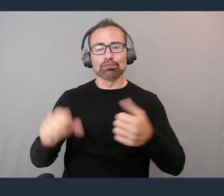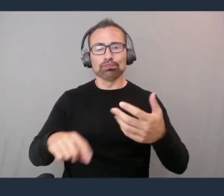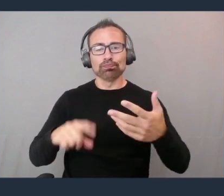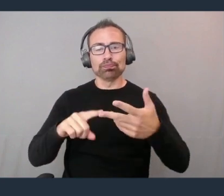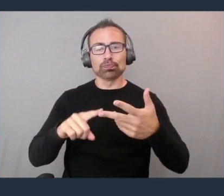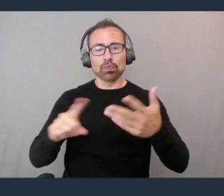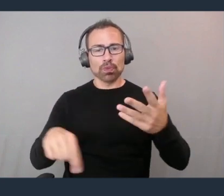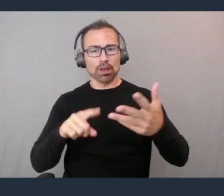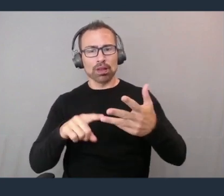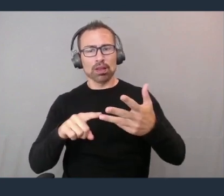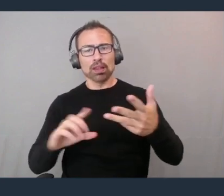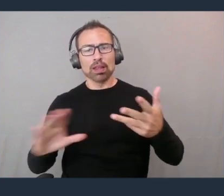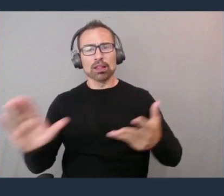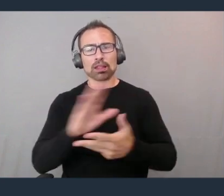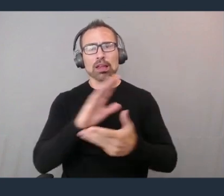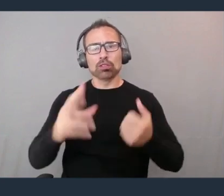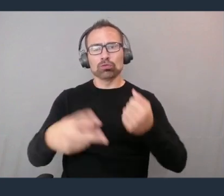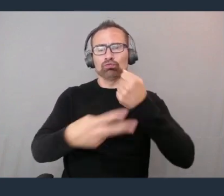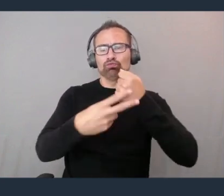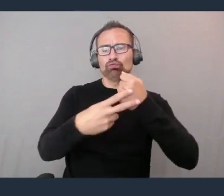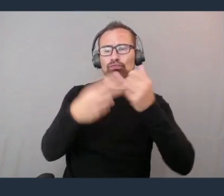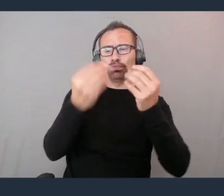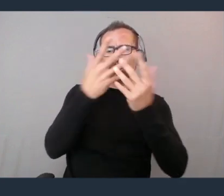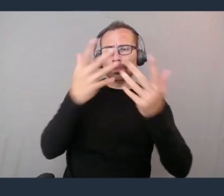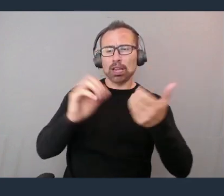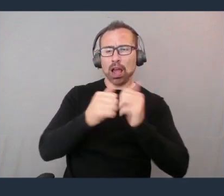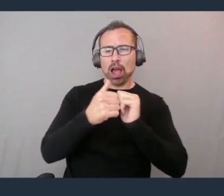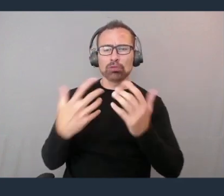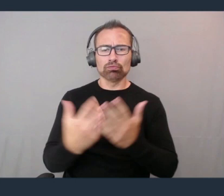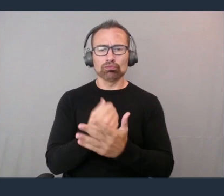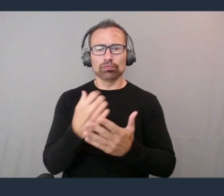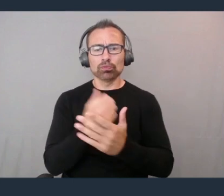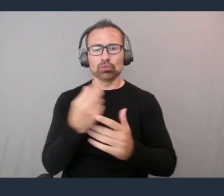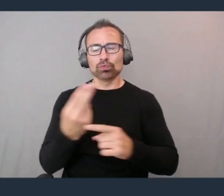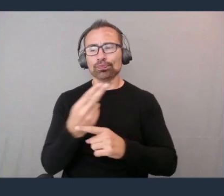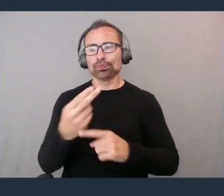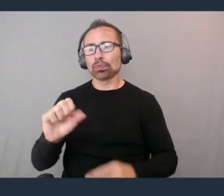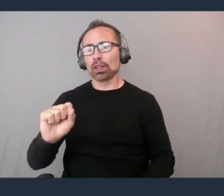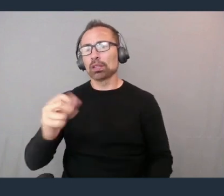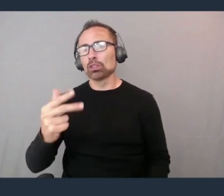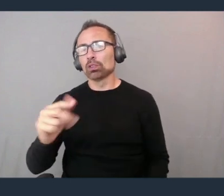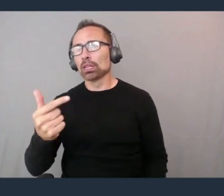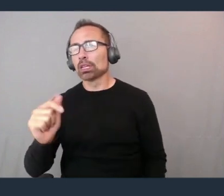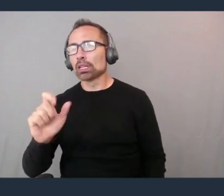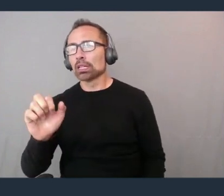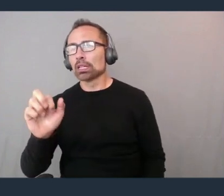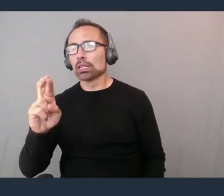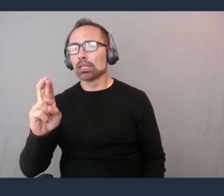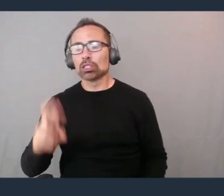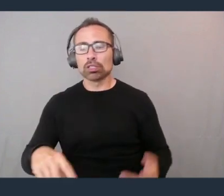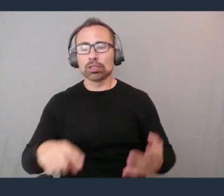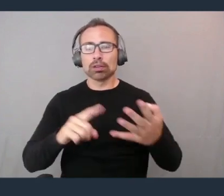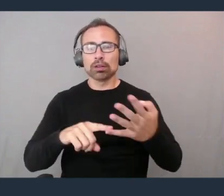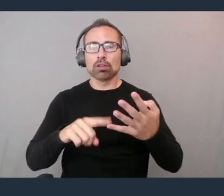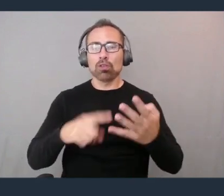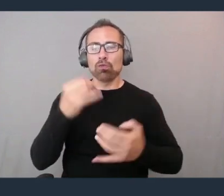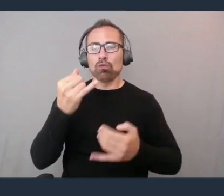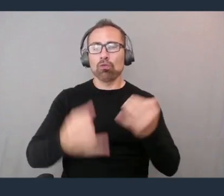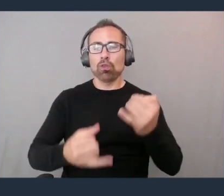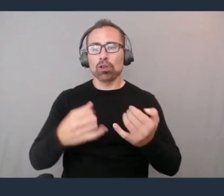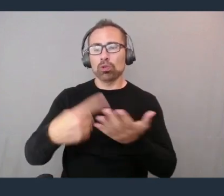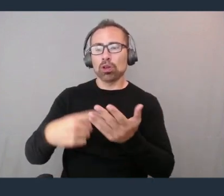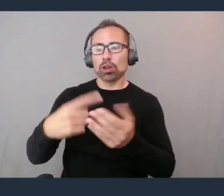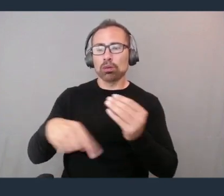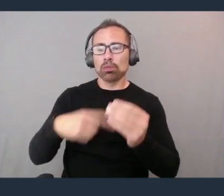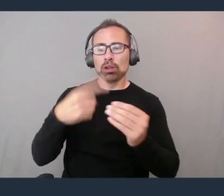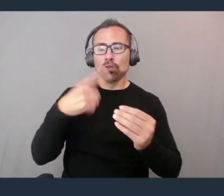of your archive data using Amazon S3 Glacier. Finally, we'll talk about using Amazon S3 Glacier for storing and